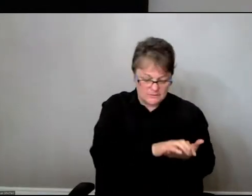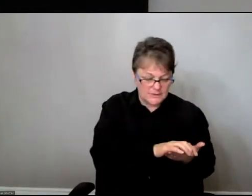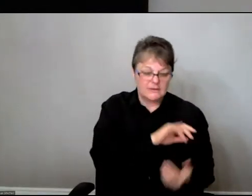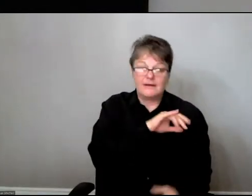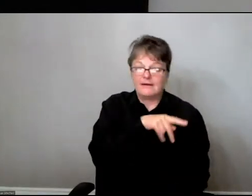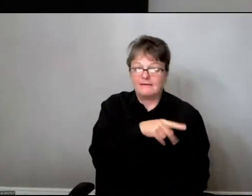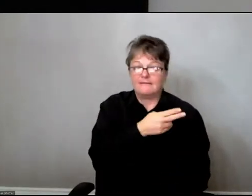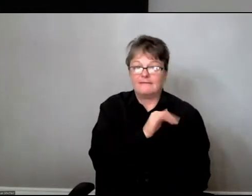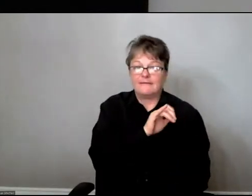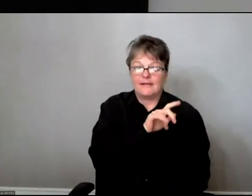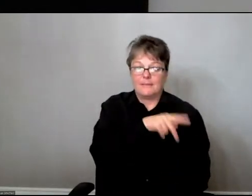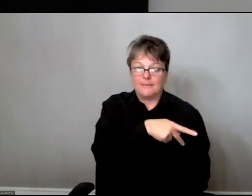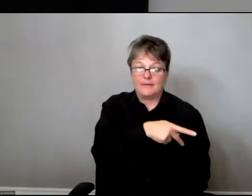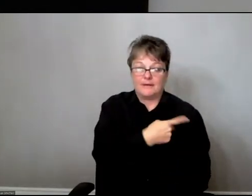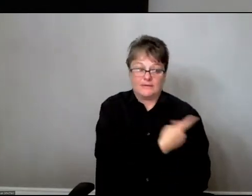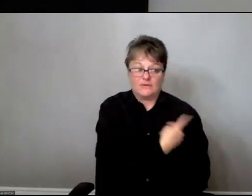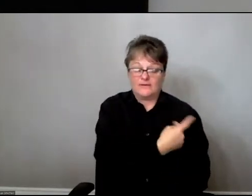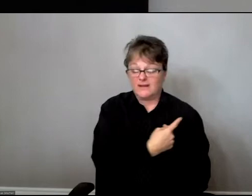must have been blind